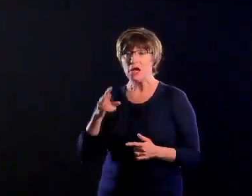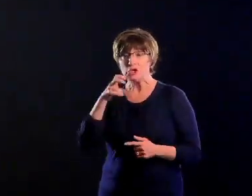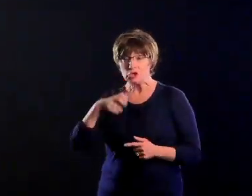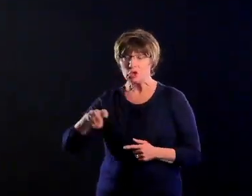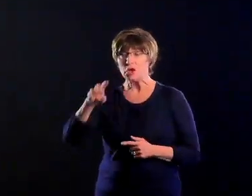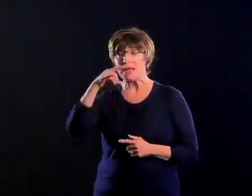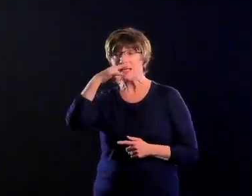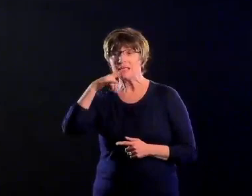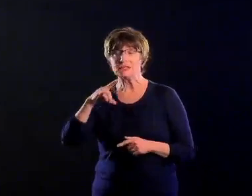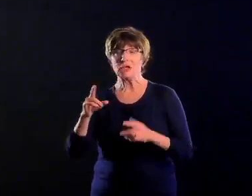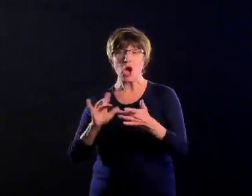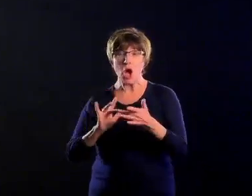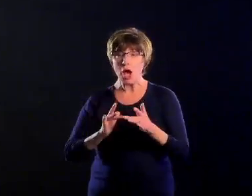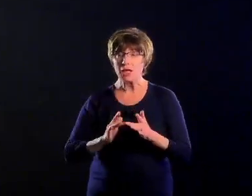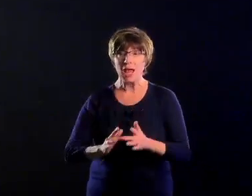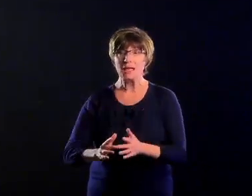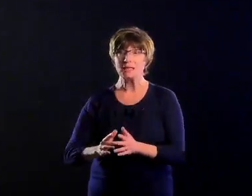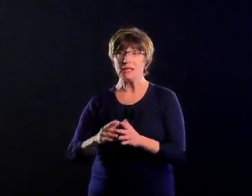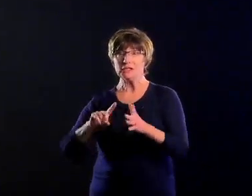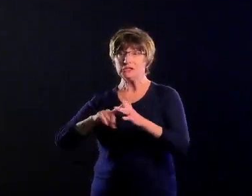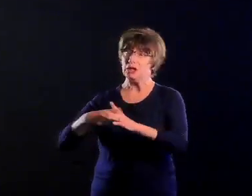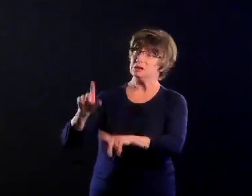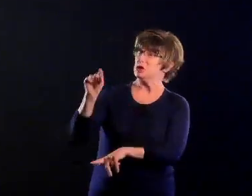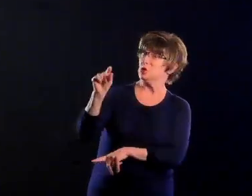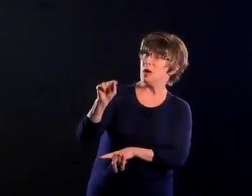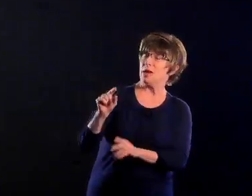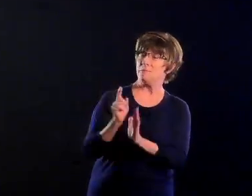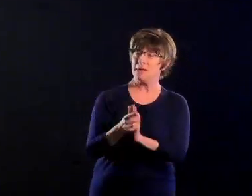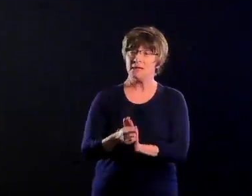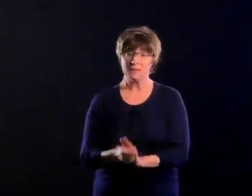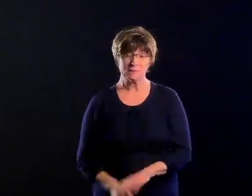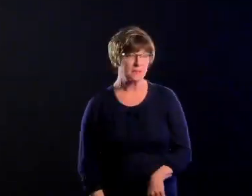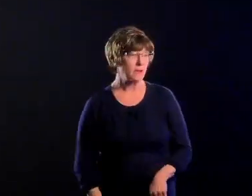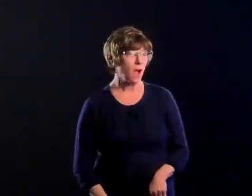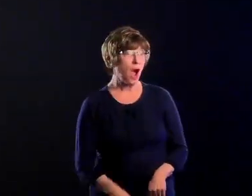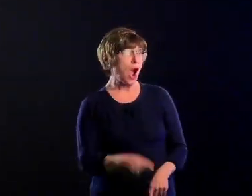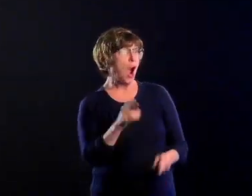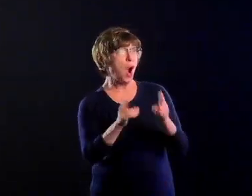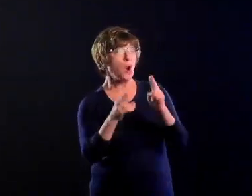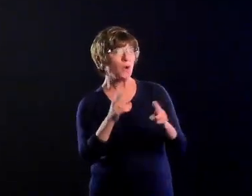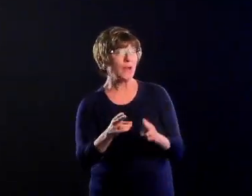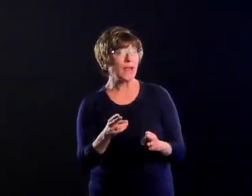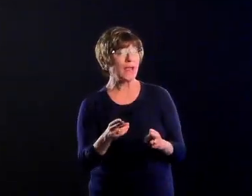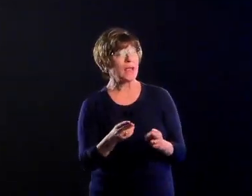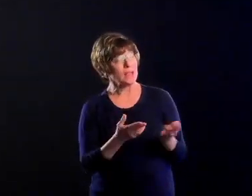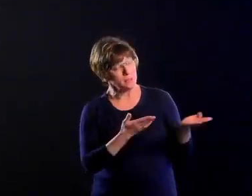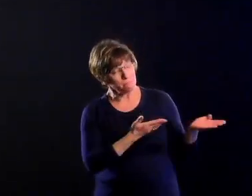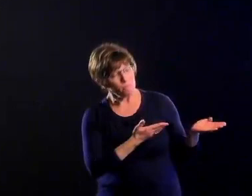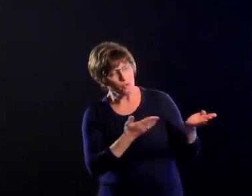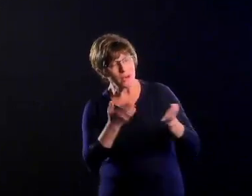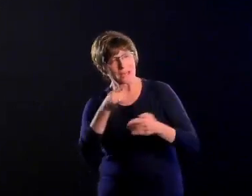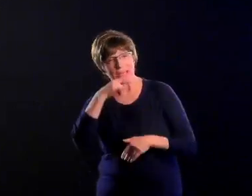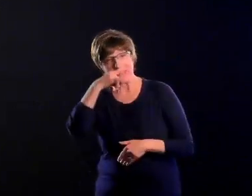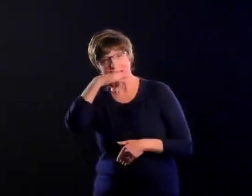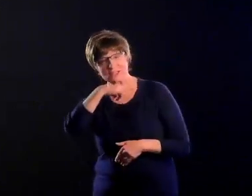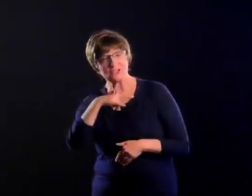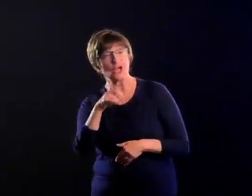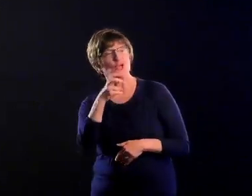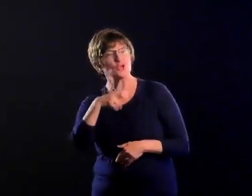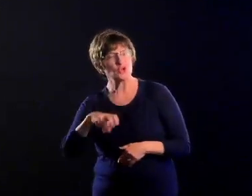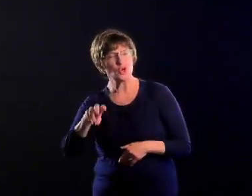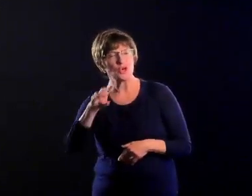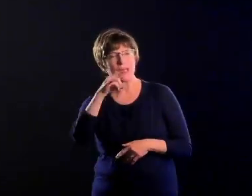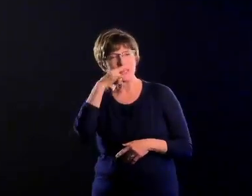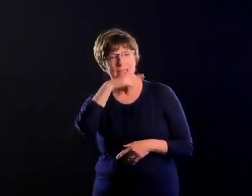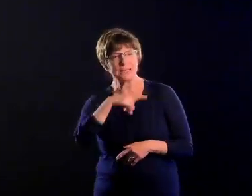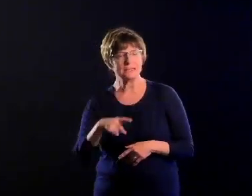Online is in 20 minutes. We better hurry up. Parents, grab your children and head over to Journey Kids as we will feed your